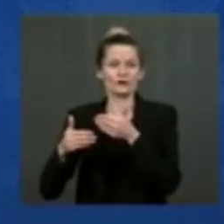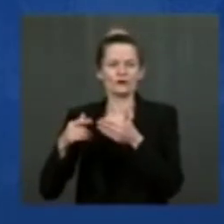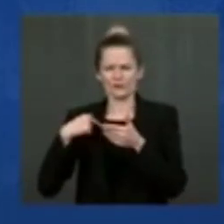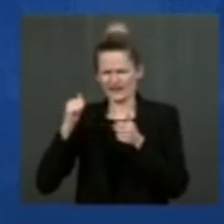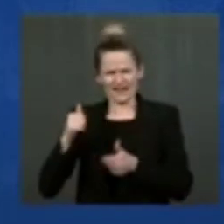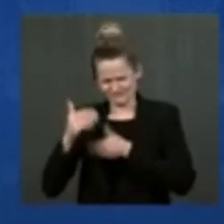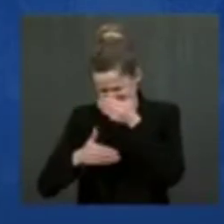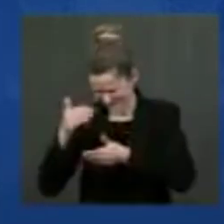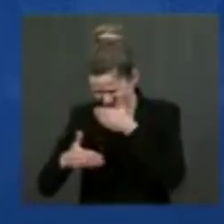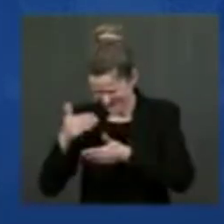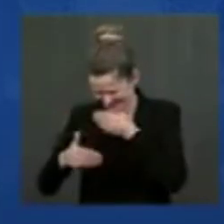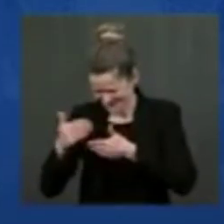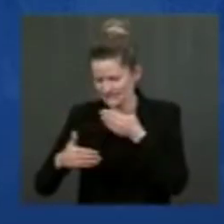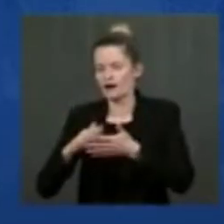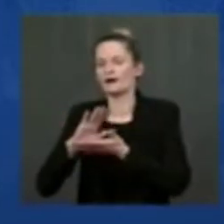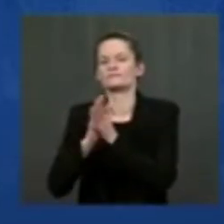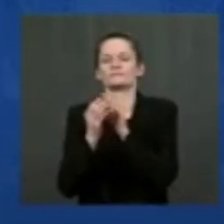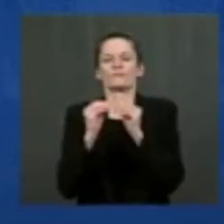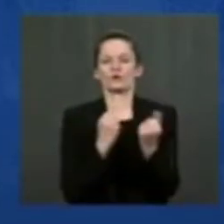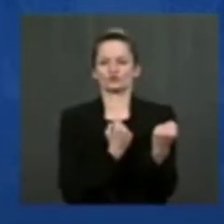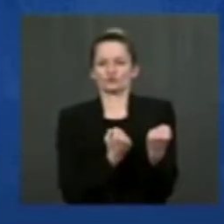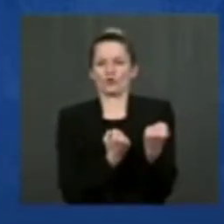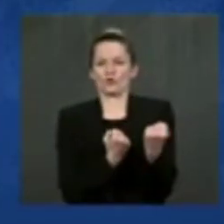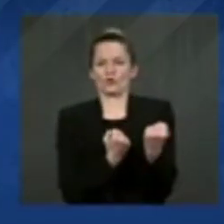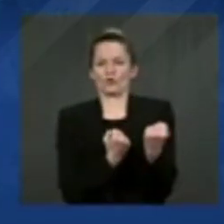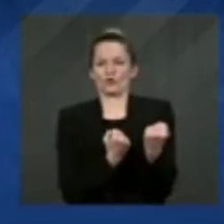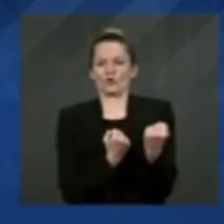better. We have to. We must.